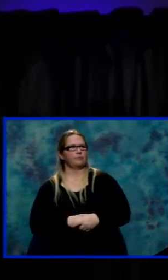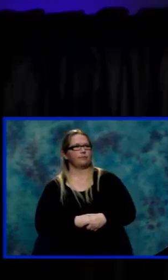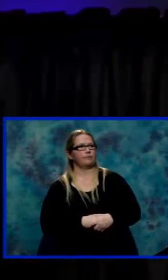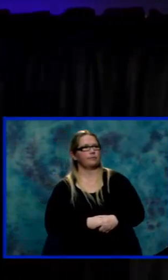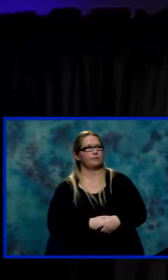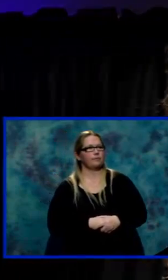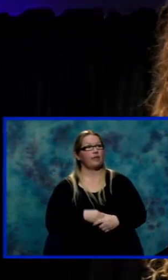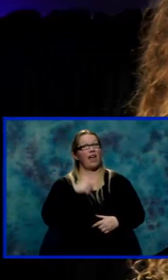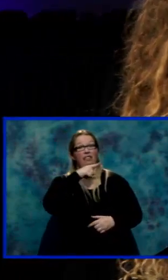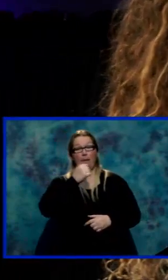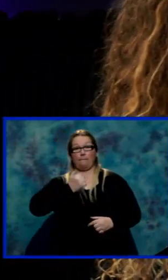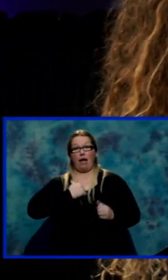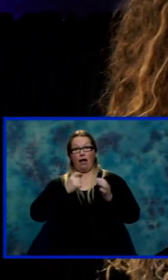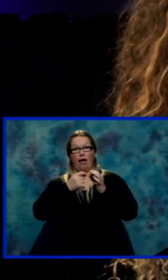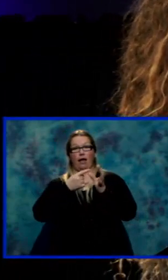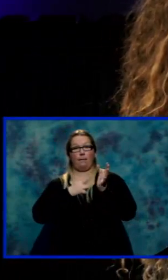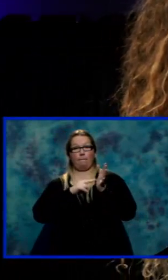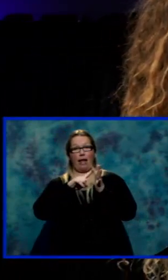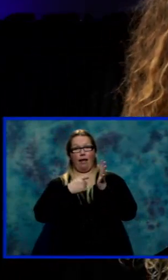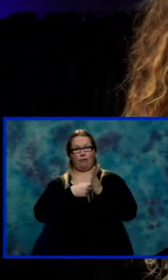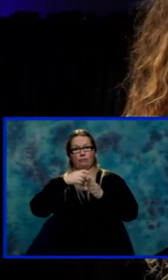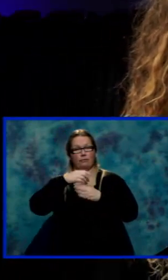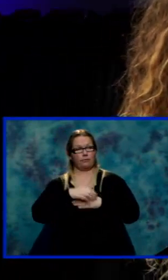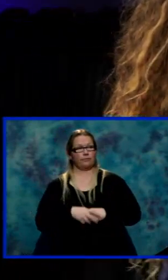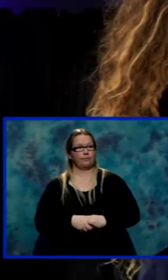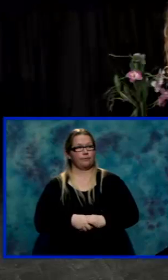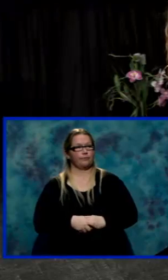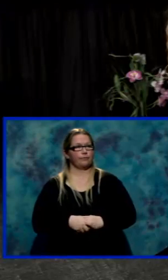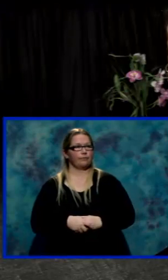This is my banner. Thank you. Don't go away, please. Oh, can you hold it for